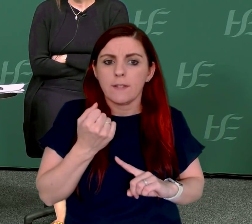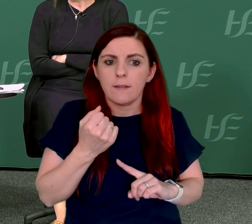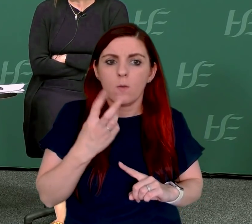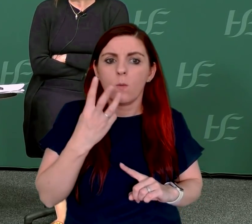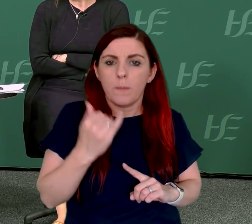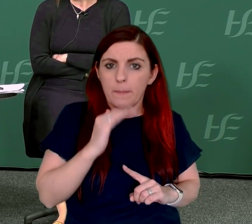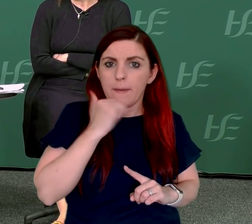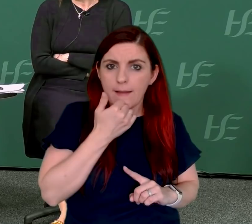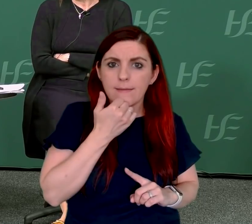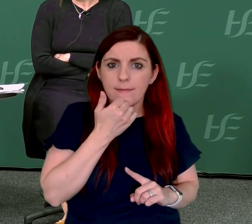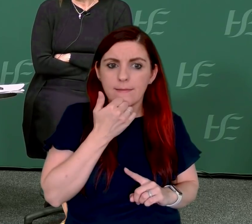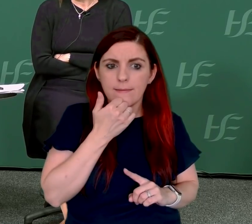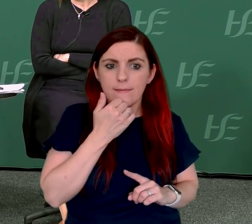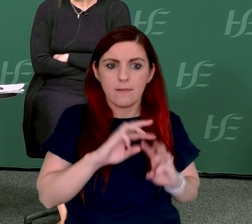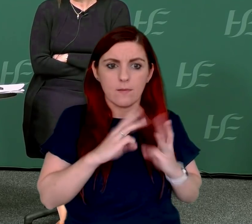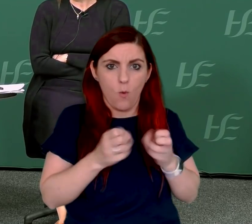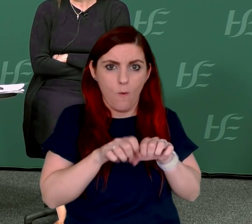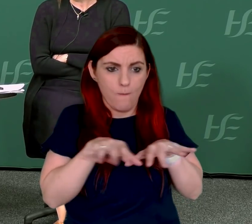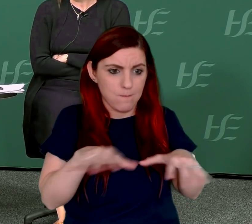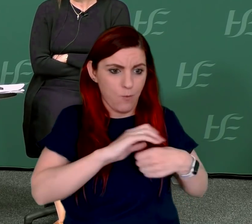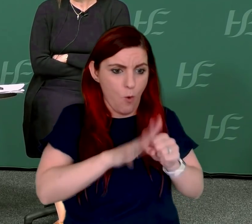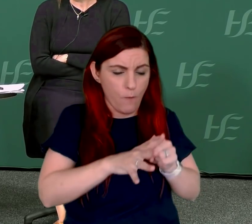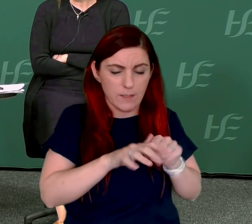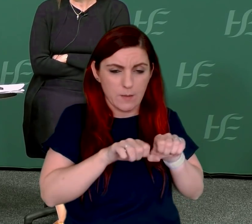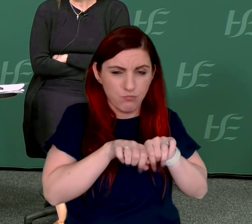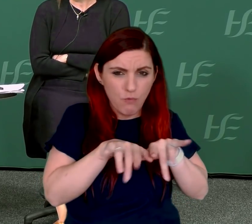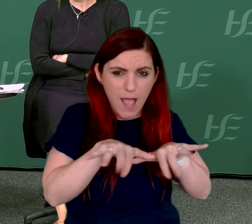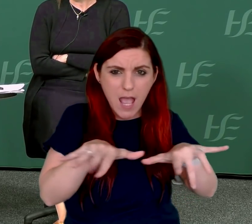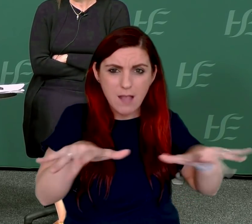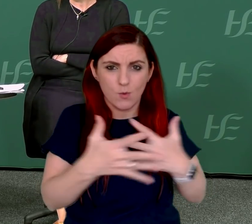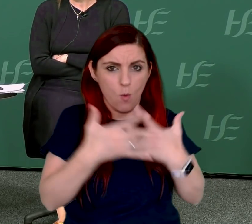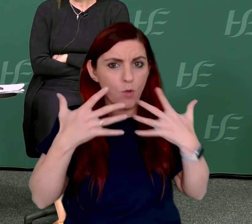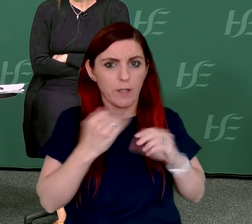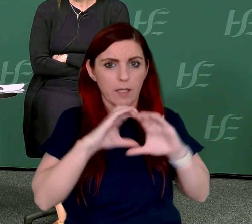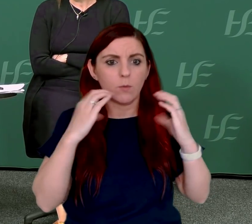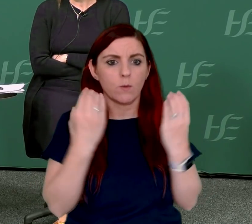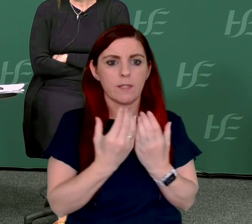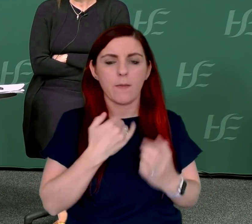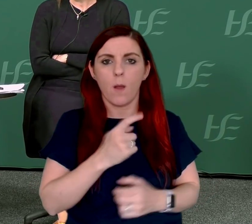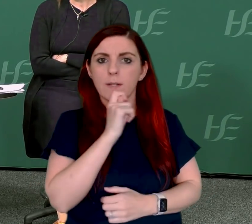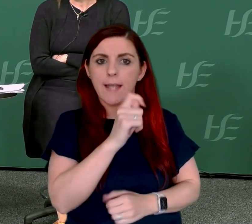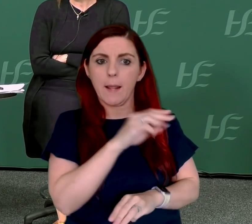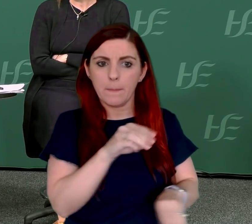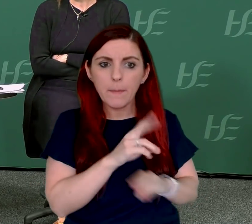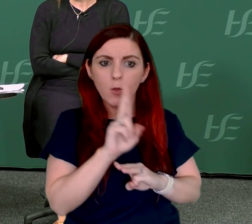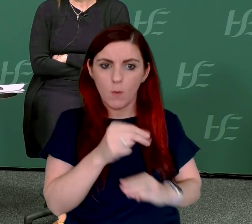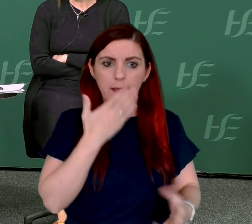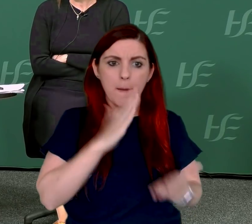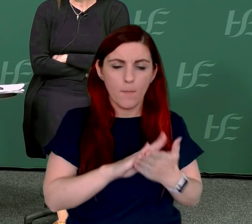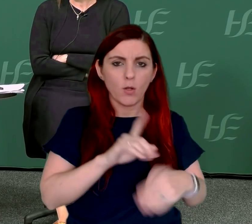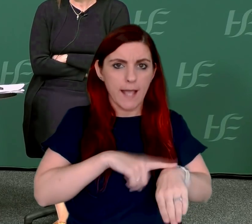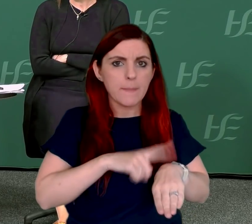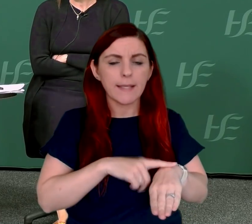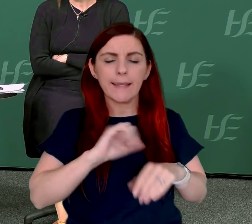because the virus is so rampant now in the communities. So we will be saying to people, you can get slots and keep looking at it, and